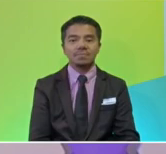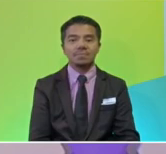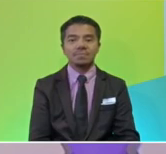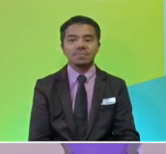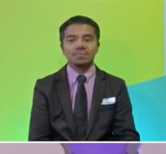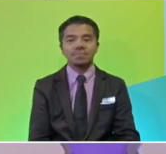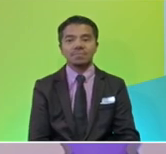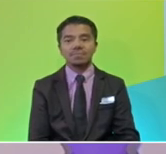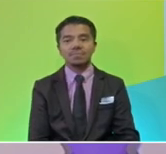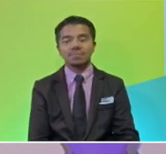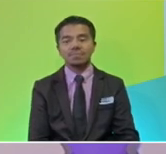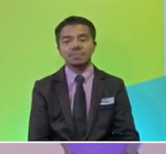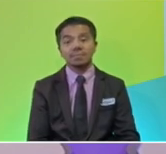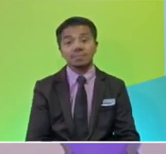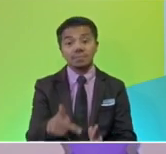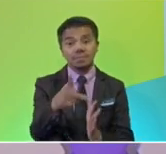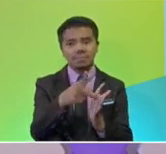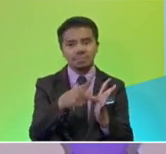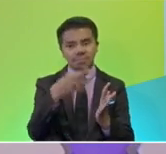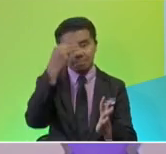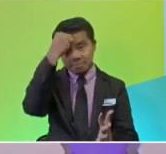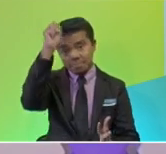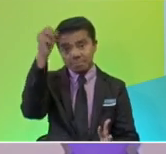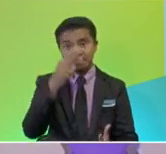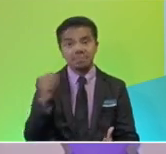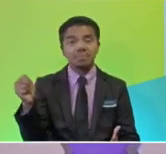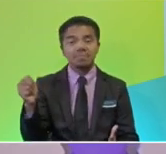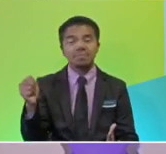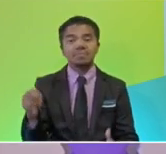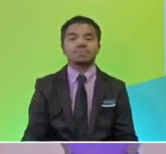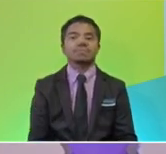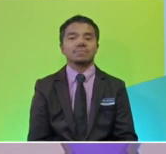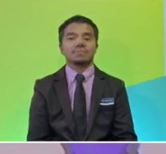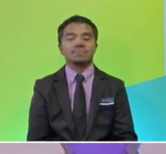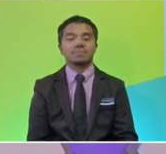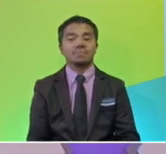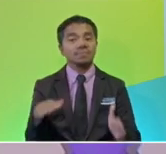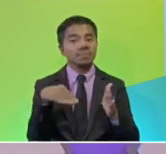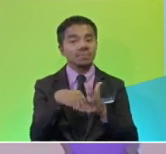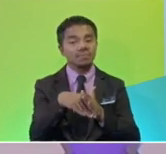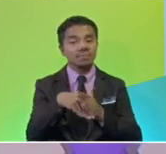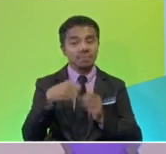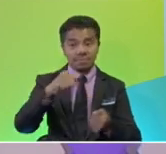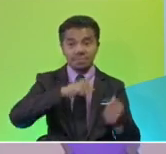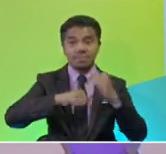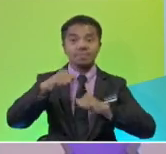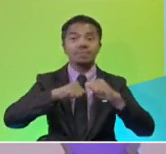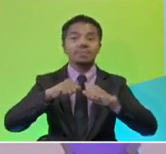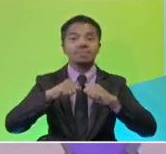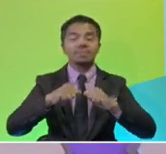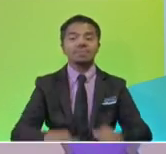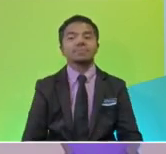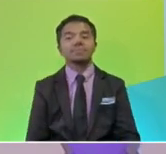the skill. Mm. But in order for you to have the skill, you need to learn the strategy. Right. So in this episode, what we're going to do is we're going to